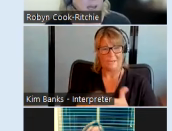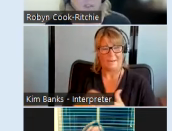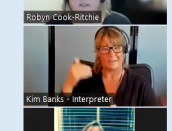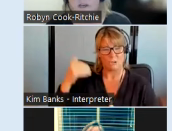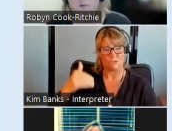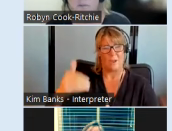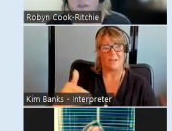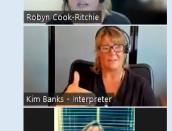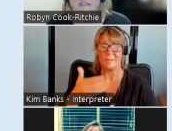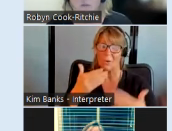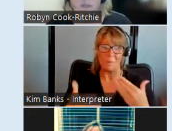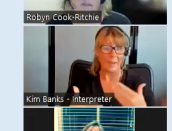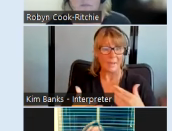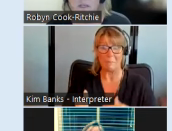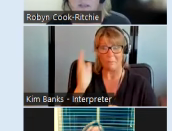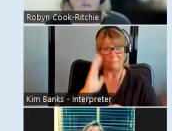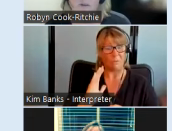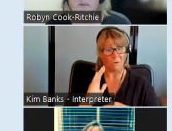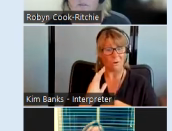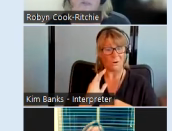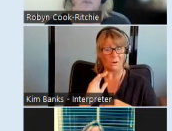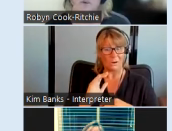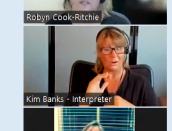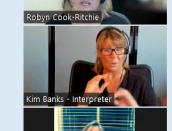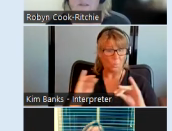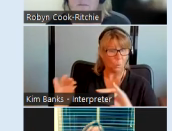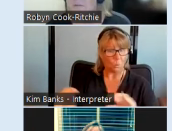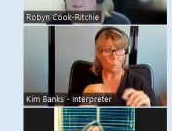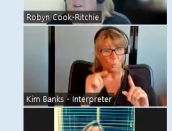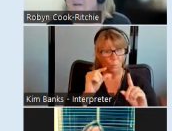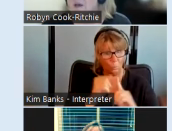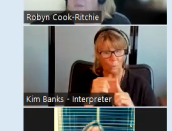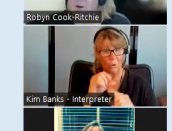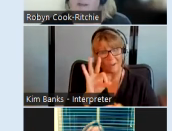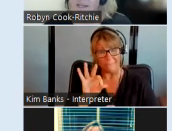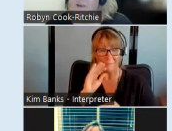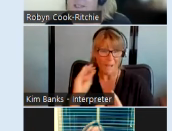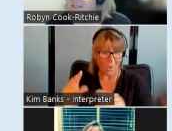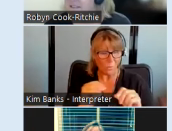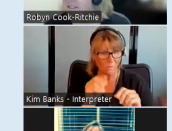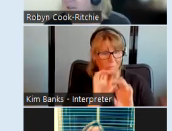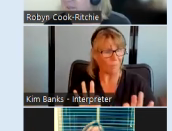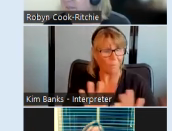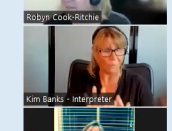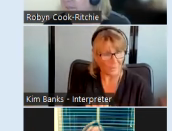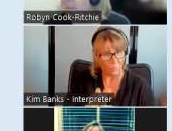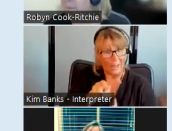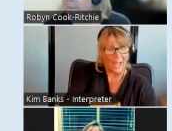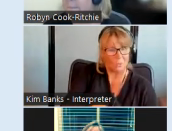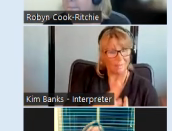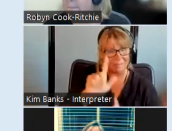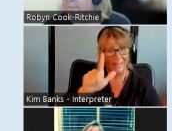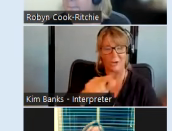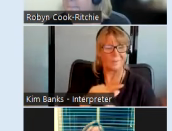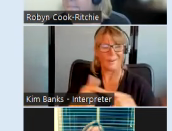might count. That would be fantastic, because to me, that's one of the most important types of referral. But right now it doesn't.